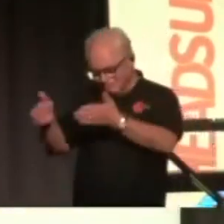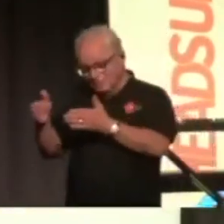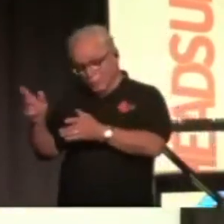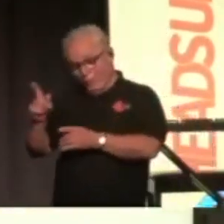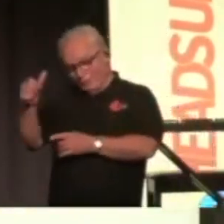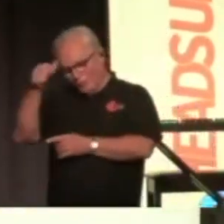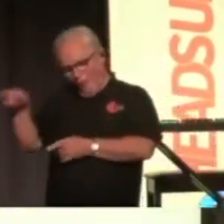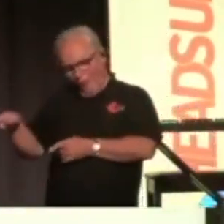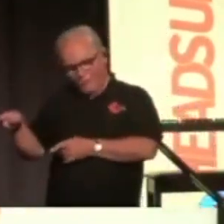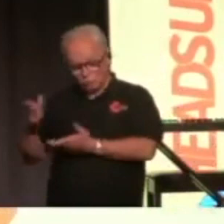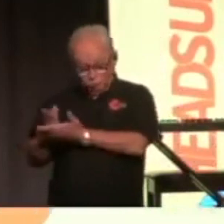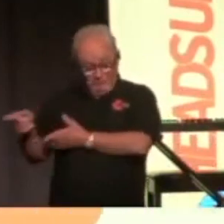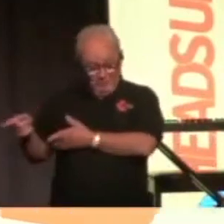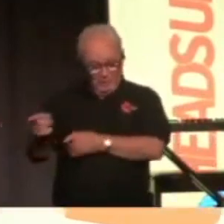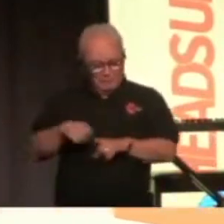Okay? But when you're hurting,